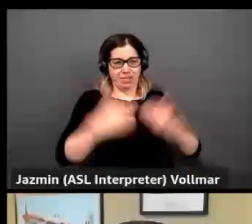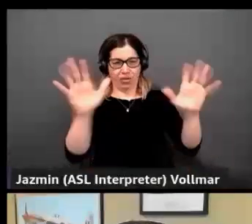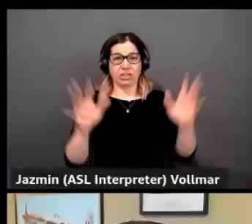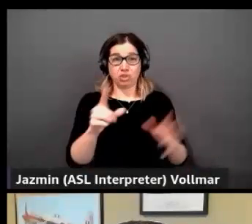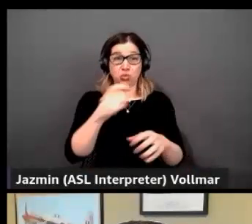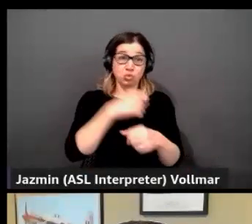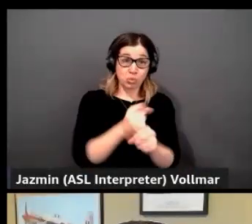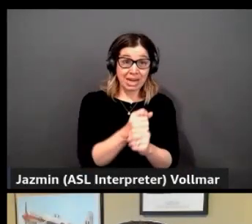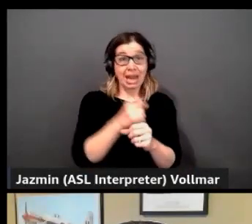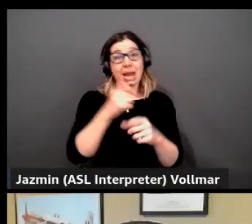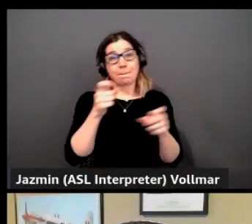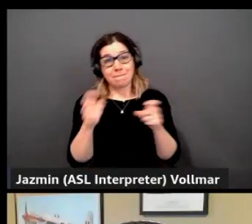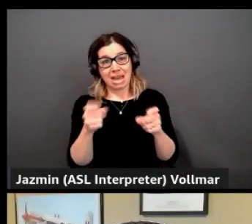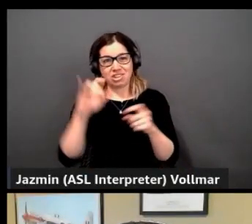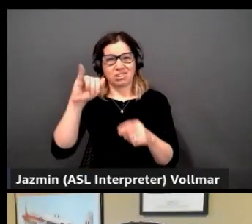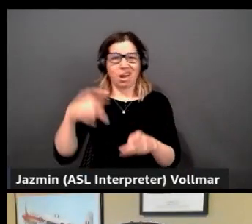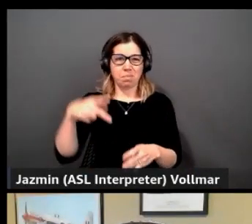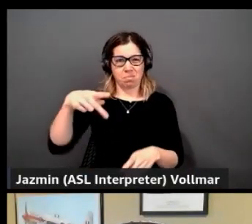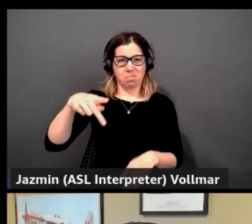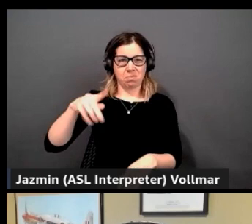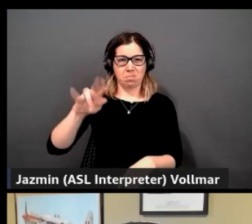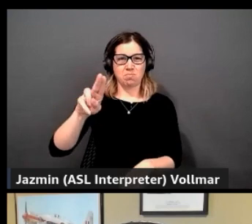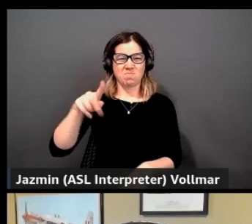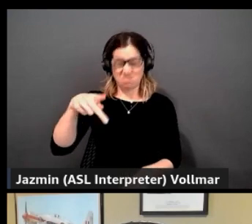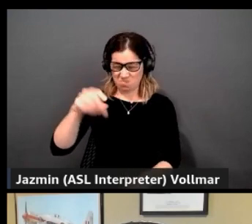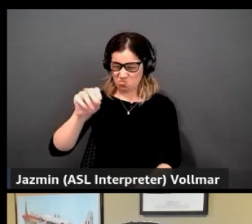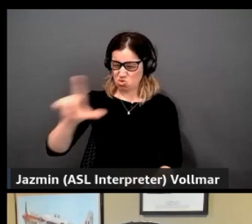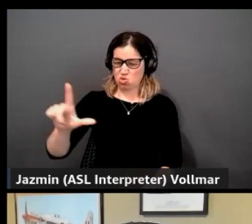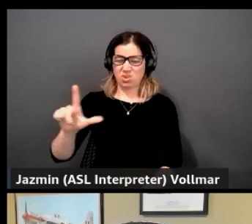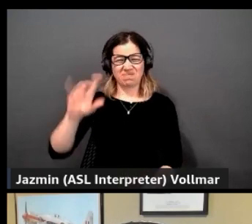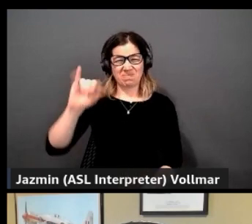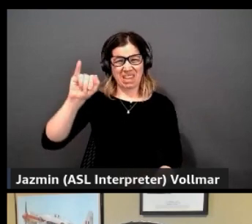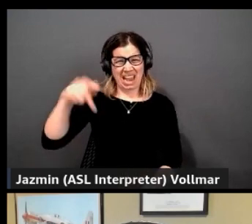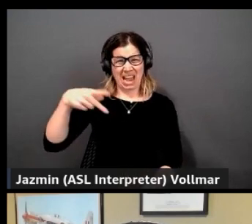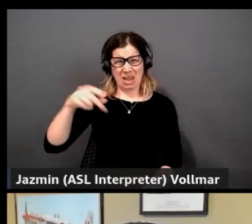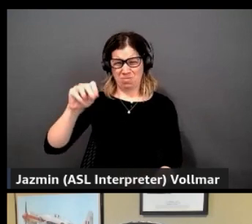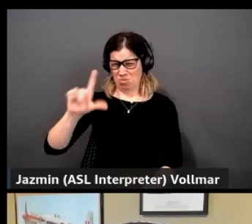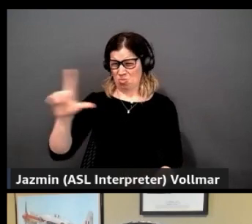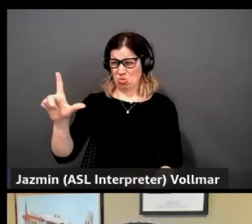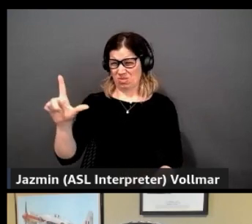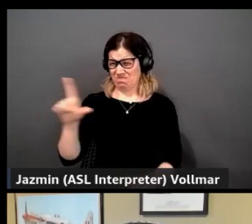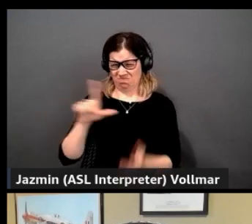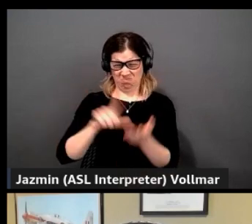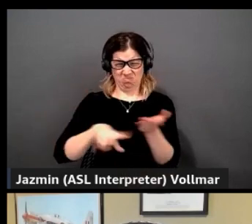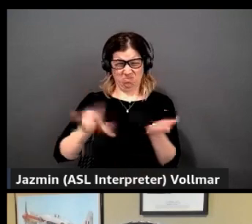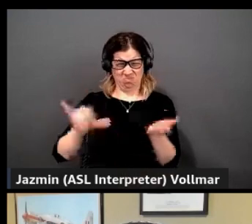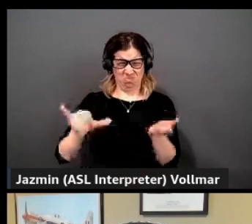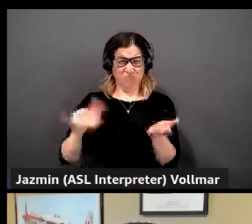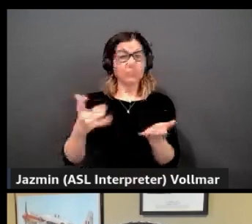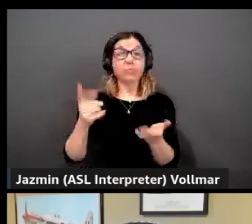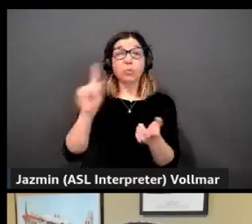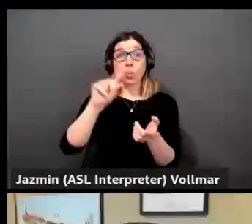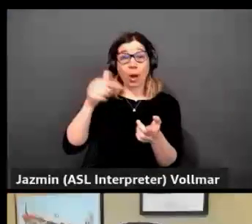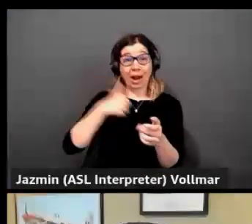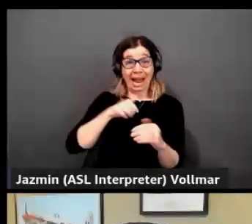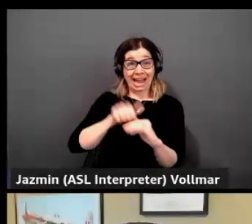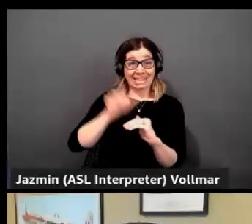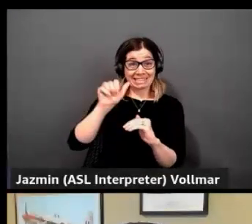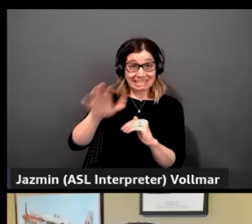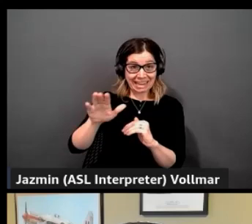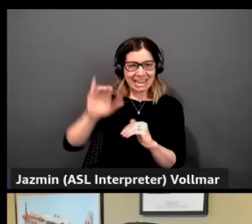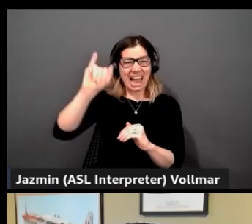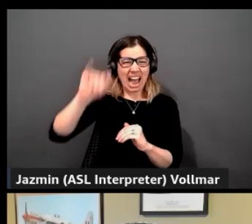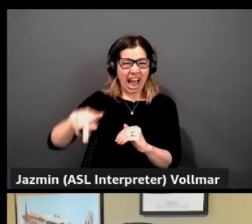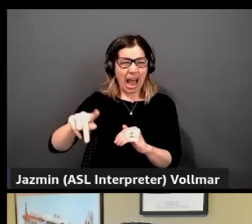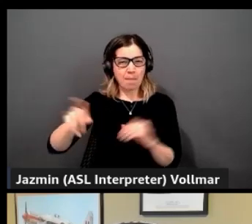IP pool. So what is an IP pool? Essentially, an IP pool is just where I'm going to send to and where the IPs get allocated